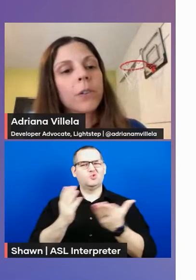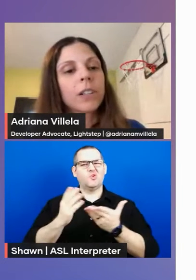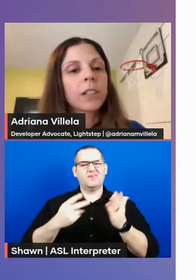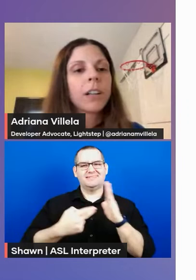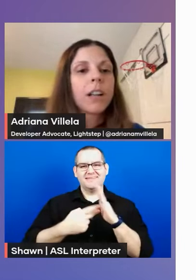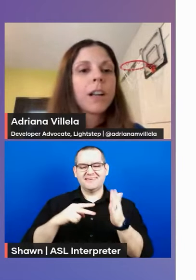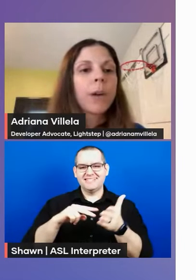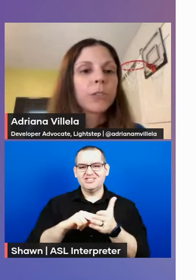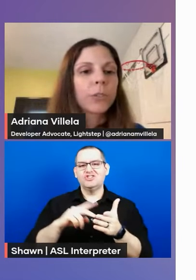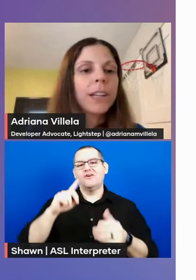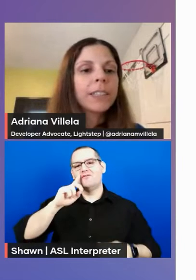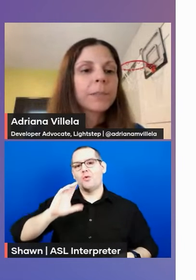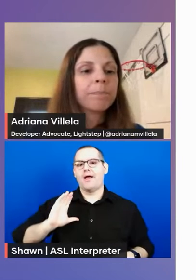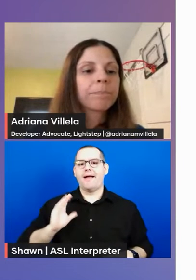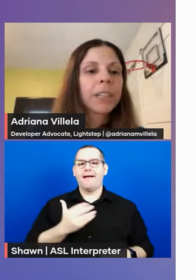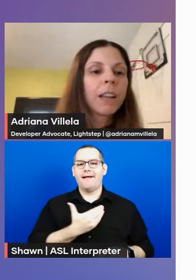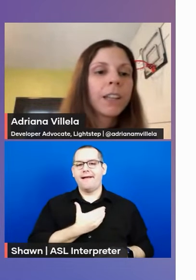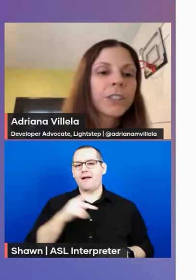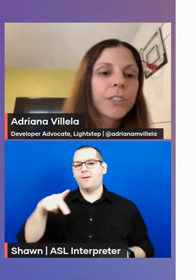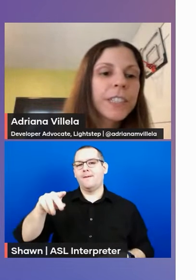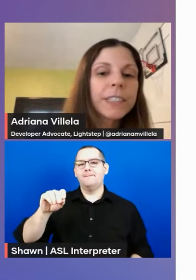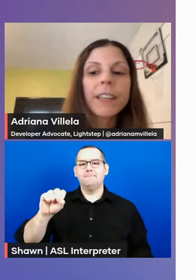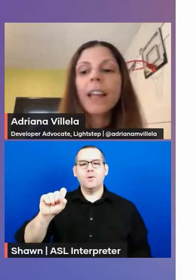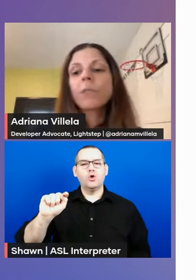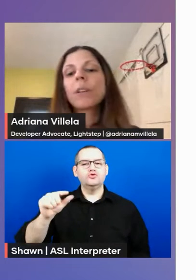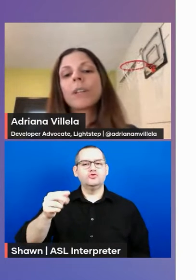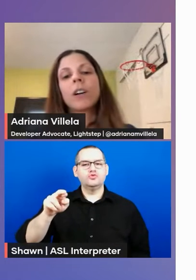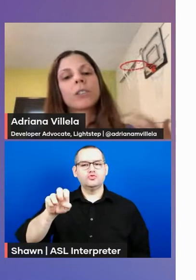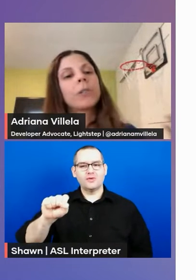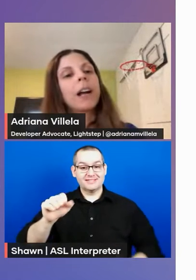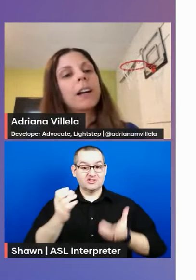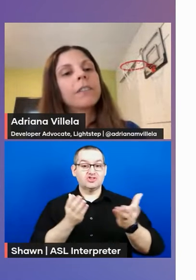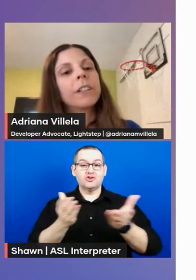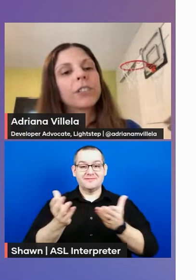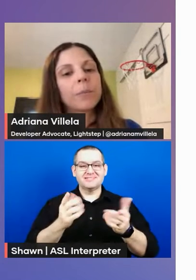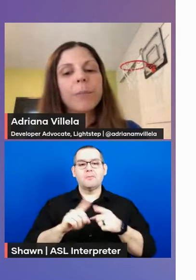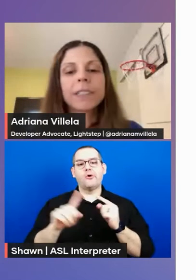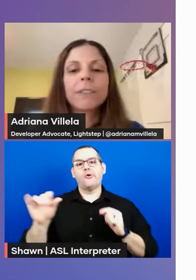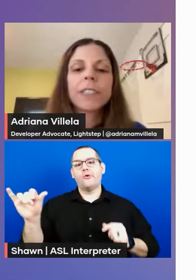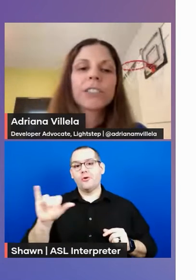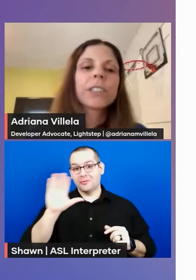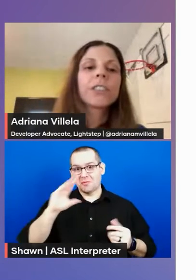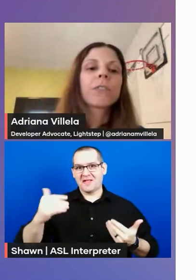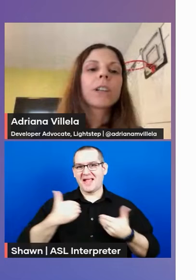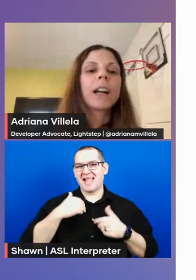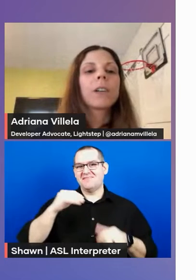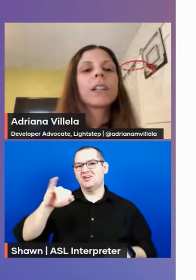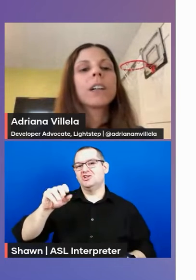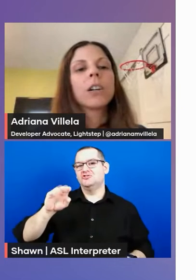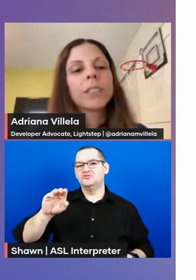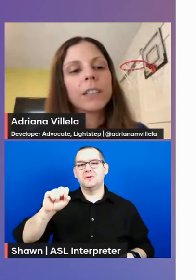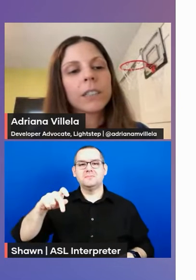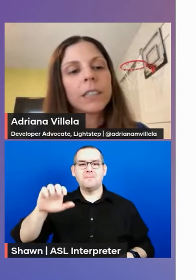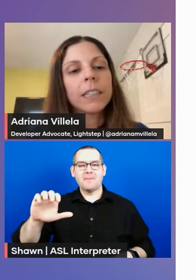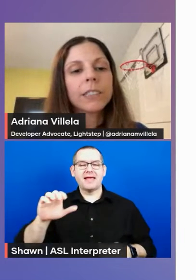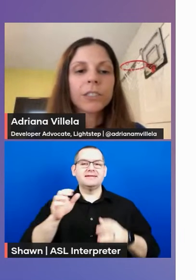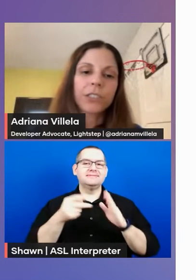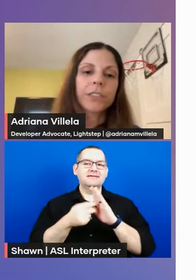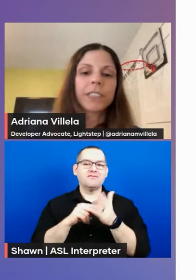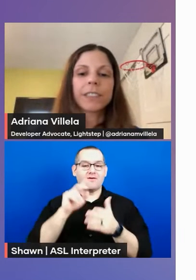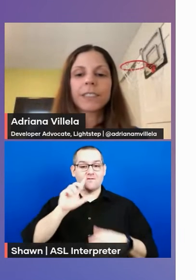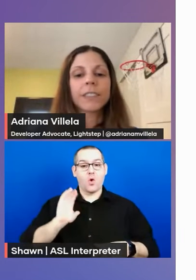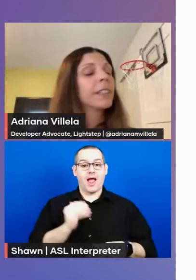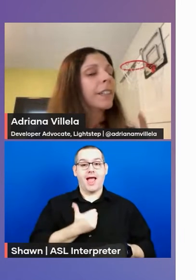for our Postgres service. And we would also have job spec definitions for our OTel